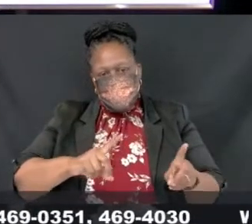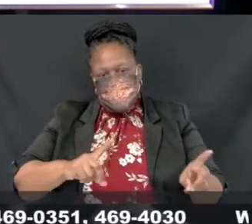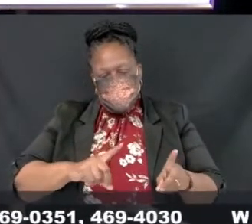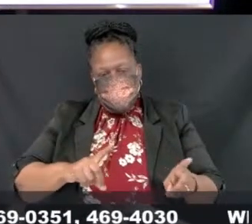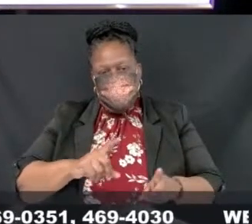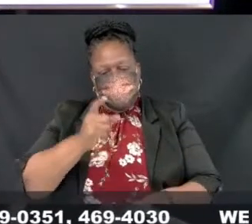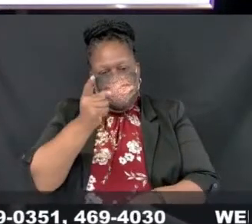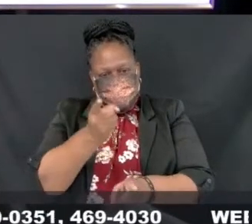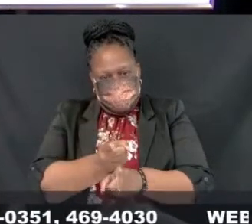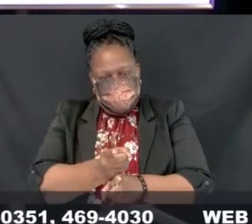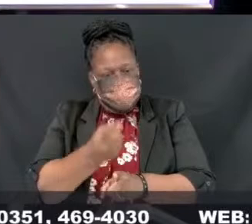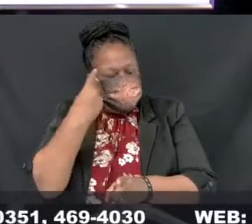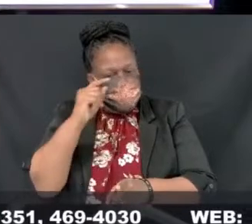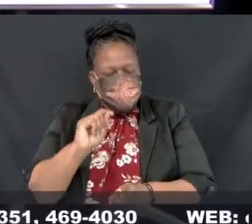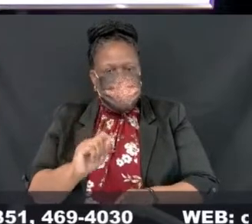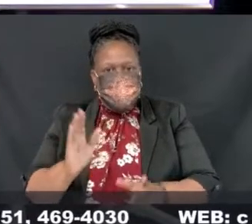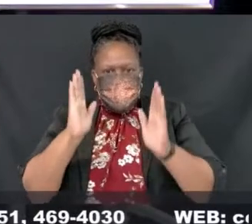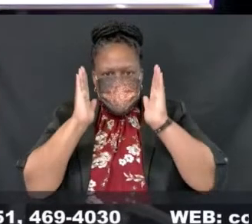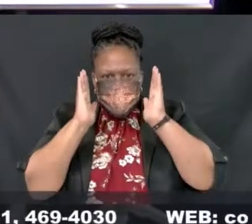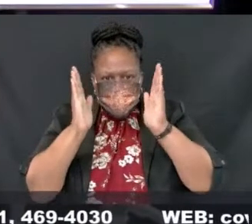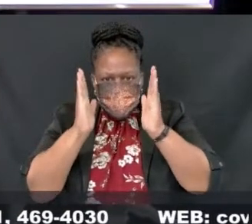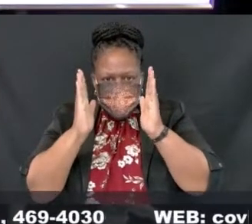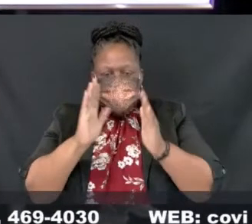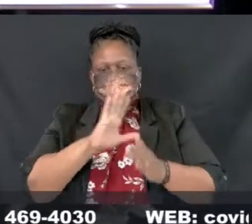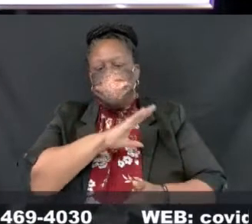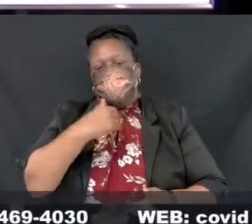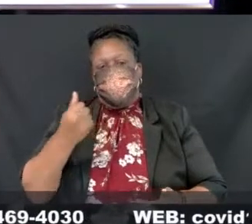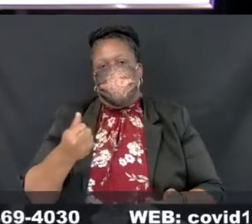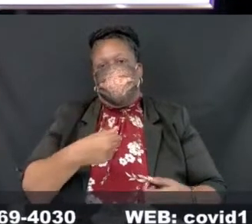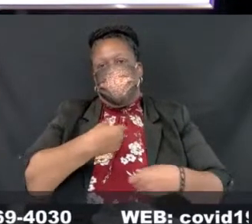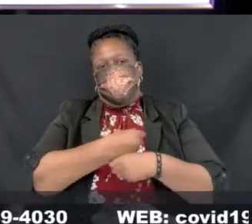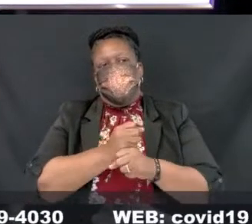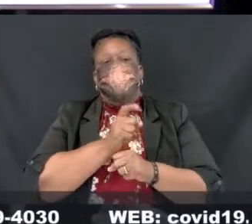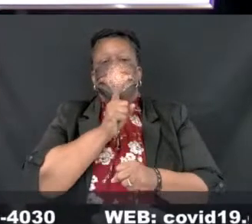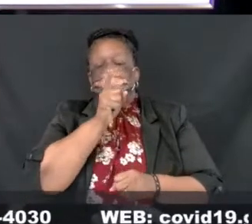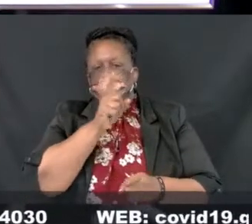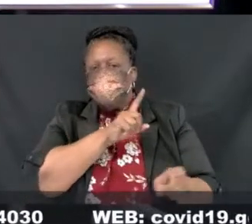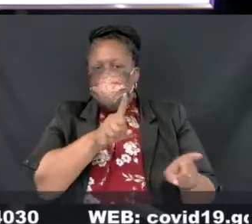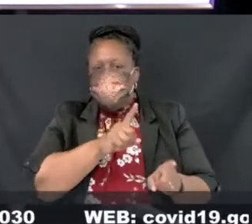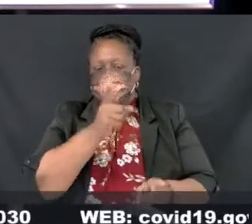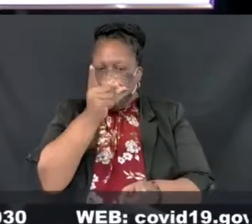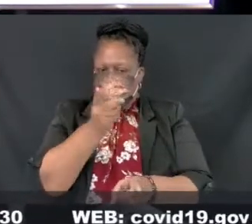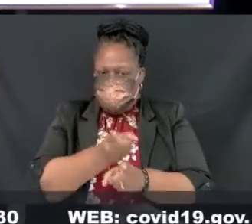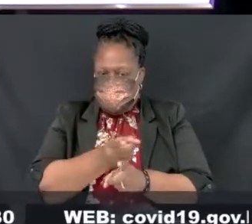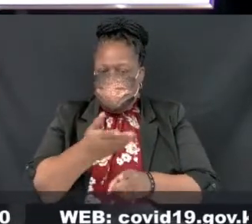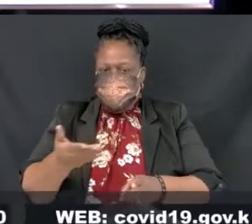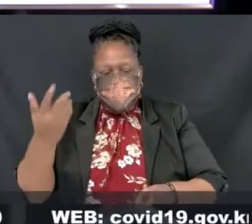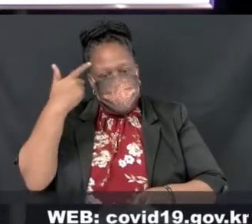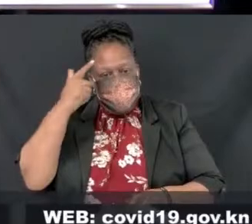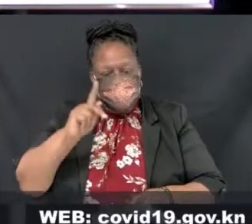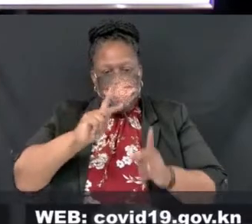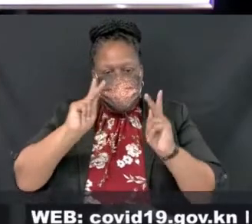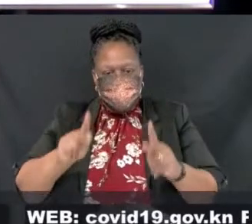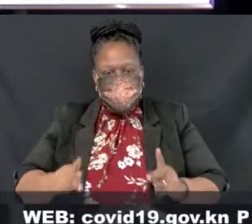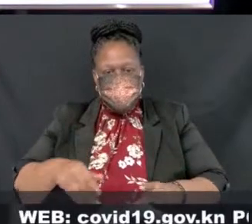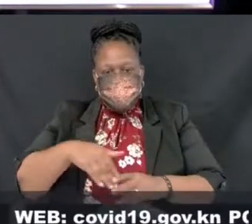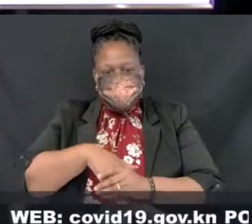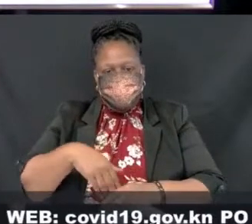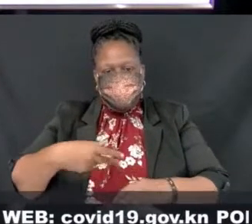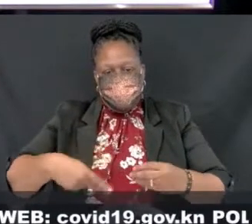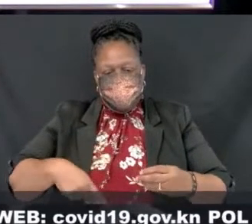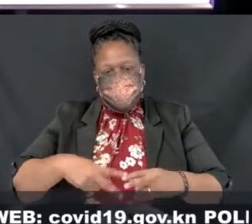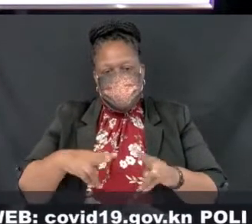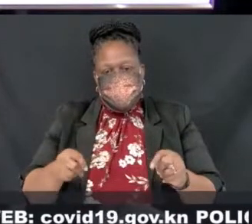stayed focused and did not get distracted. We told you very early of our simple four-pronged approach to